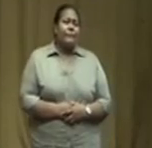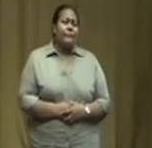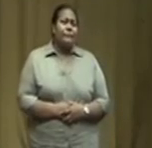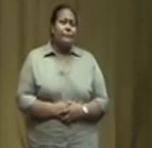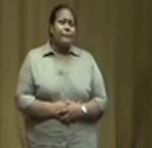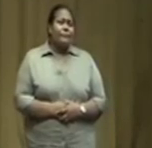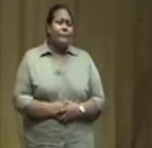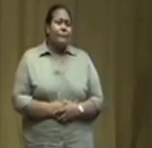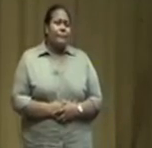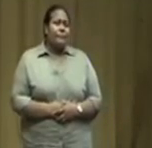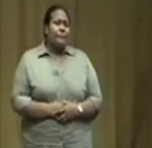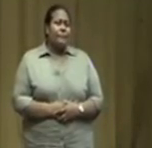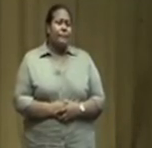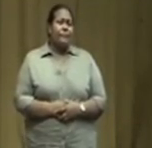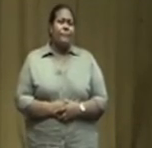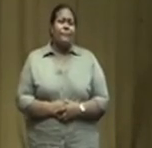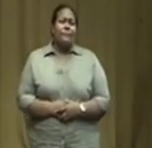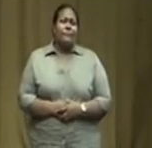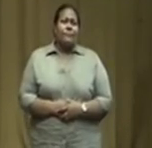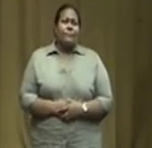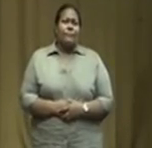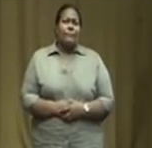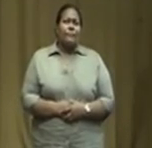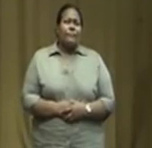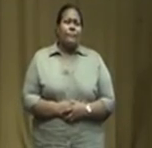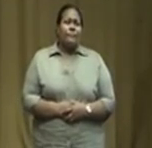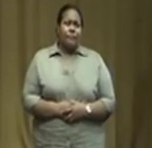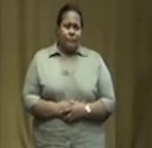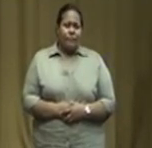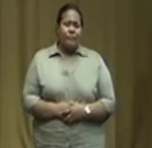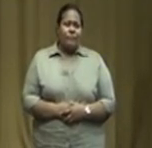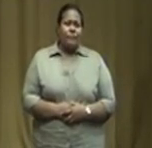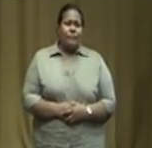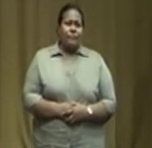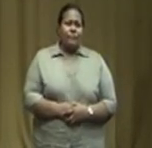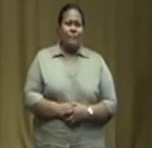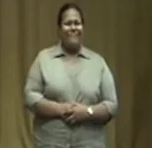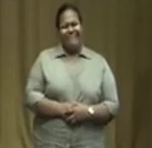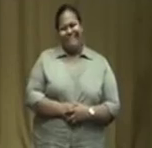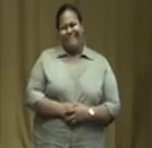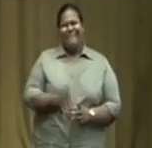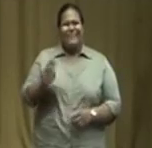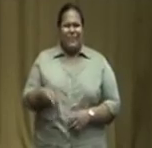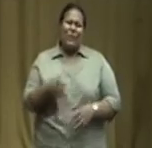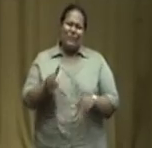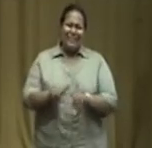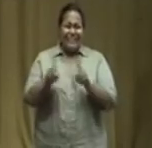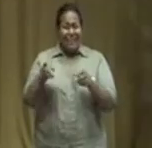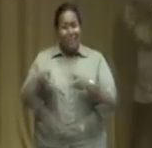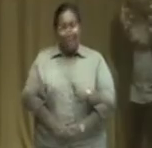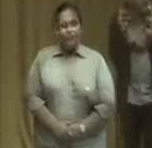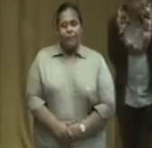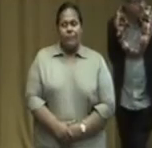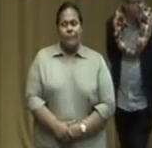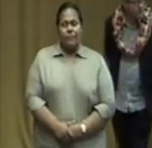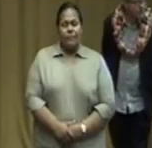And the counter side of that, of course, is that's why learners can pay full tuition fees to come to USP, right? Because that won't happen here.